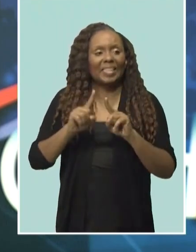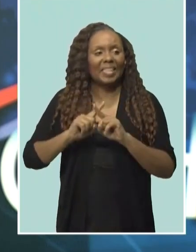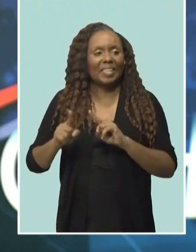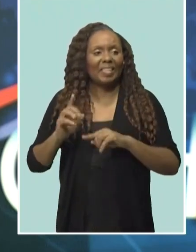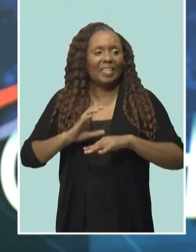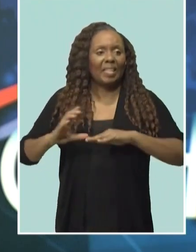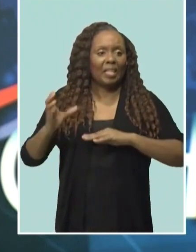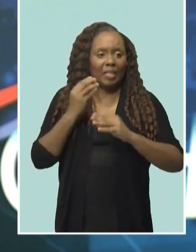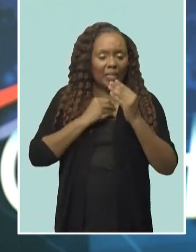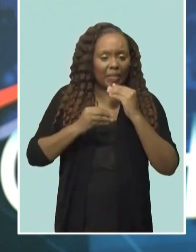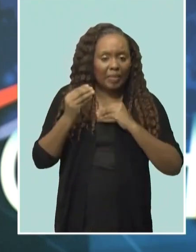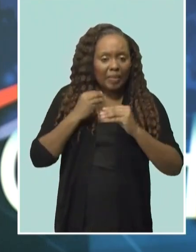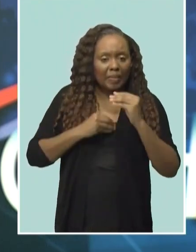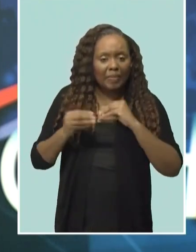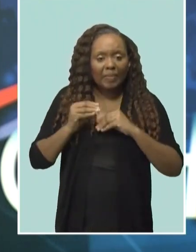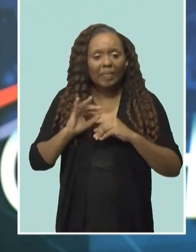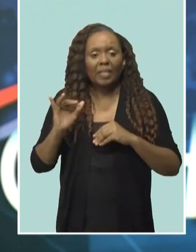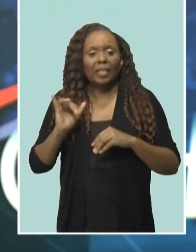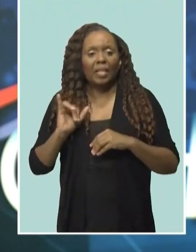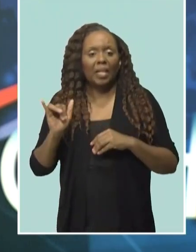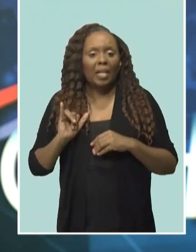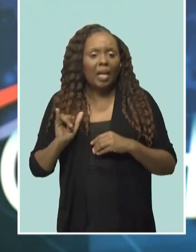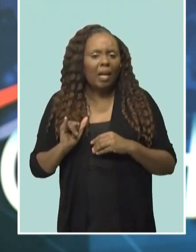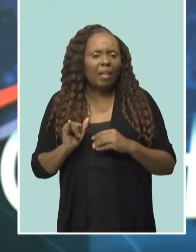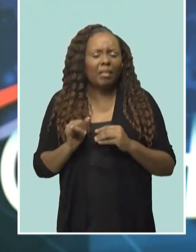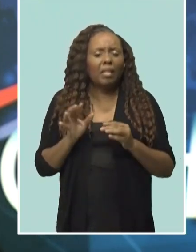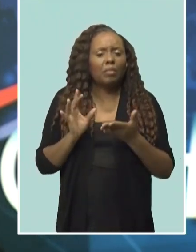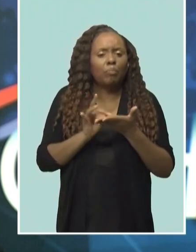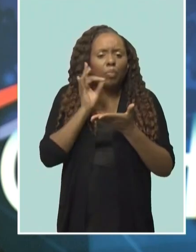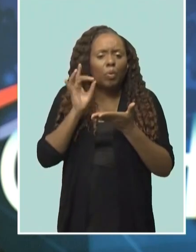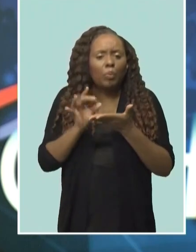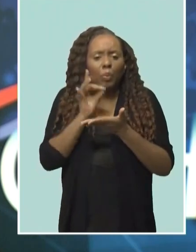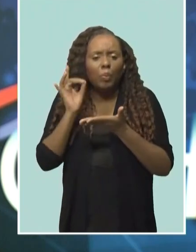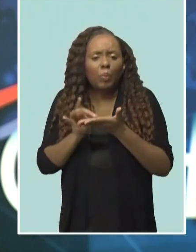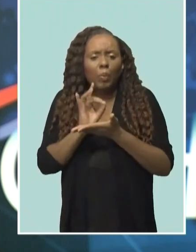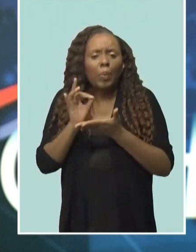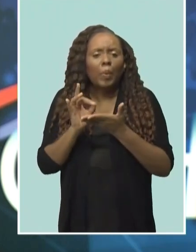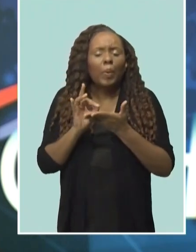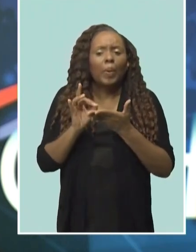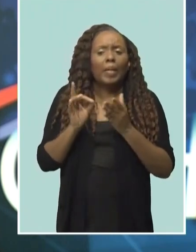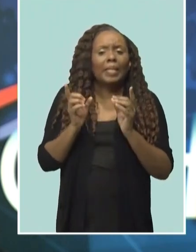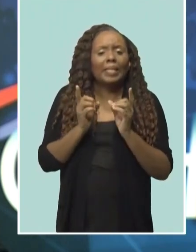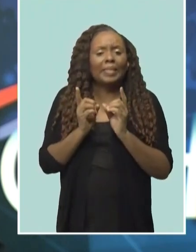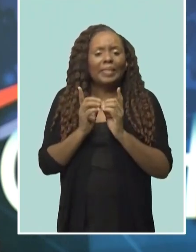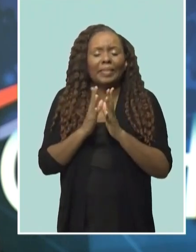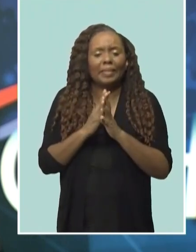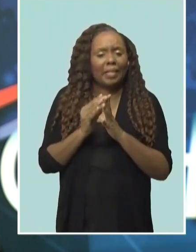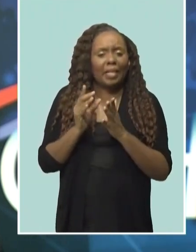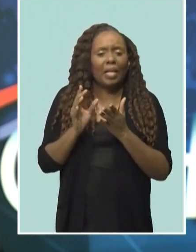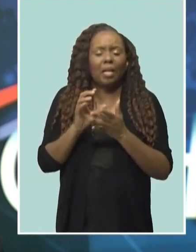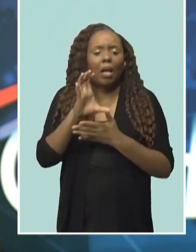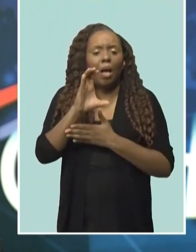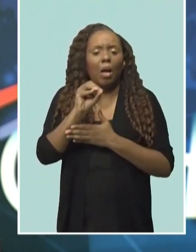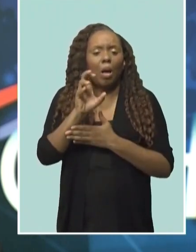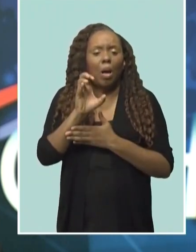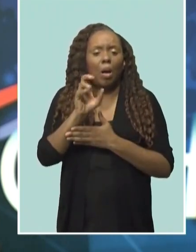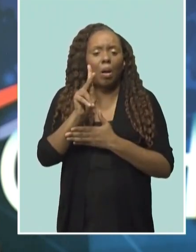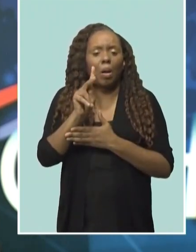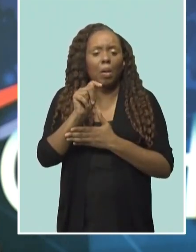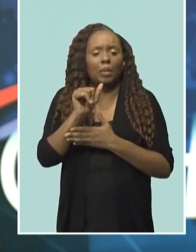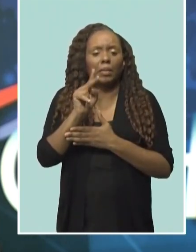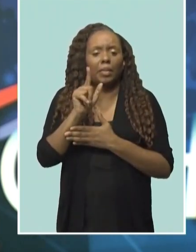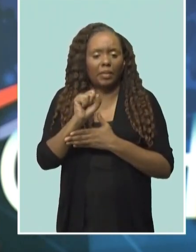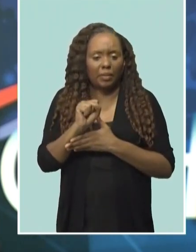hors d'oeuvres, desserts, and rum cocktails. Adding to the celebrations will be performances by international soca